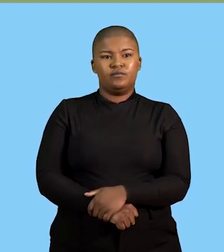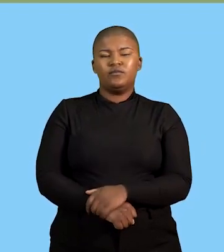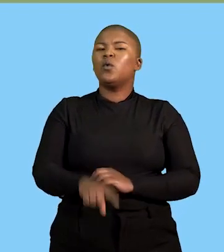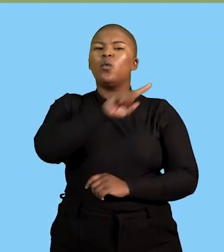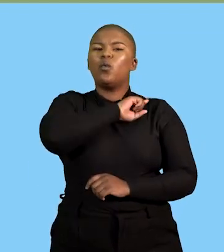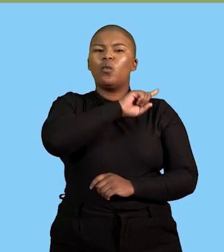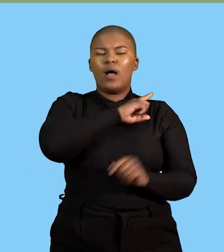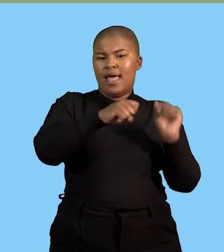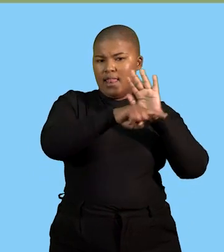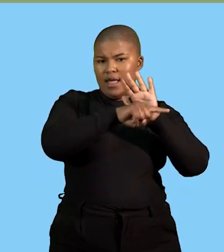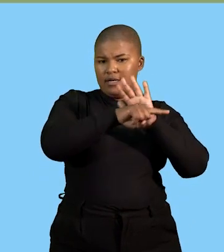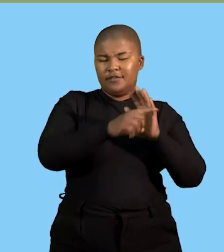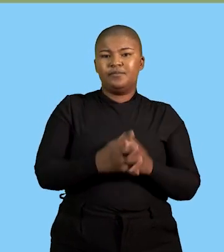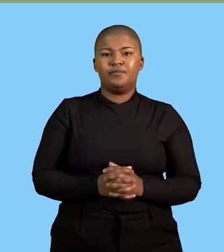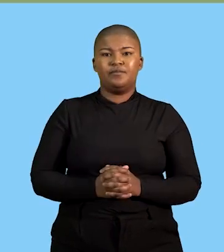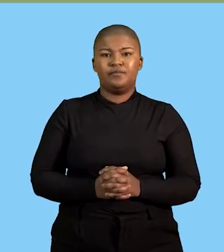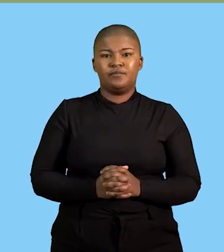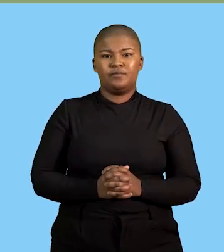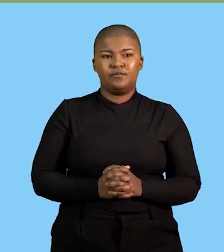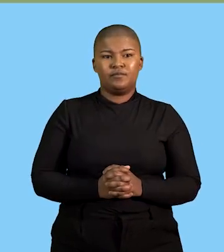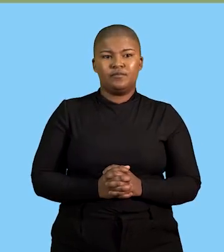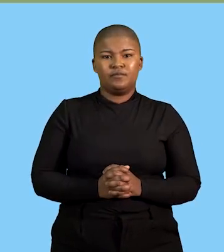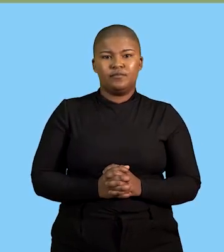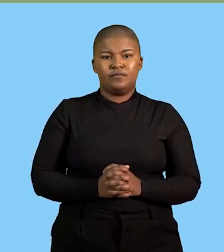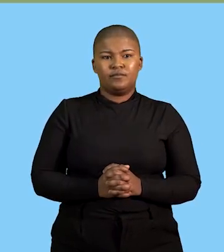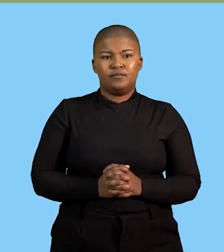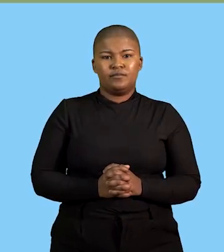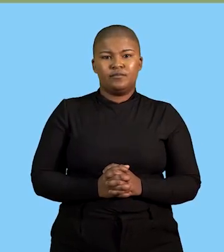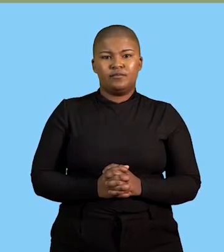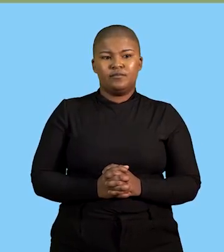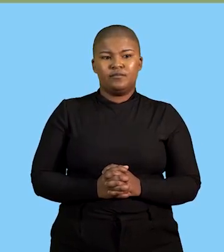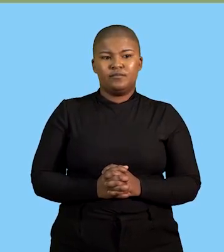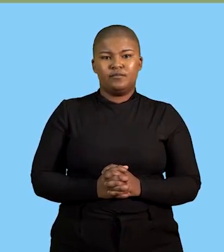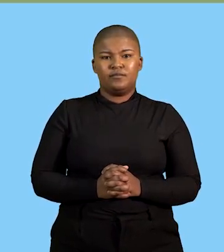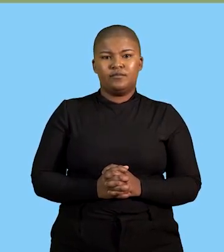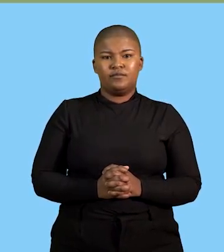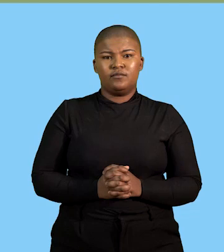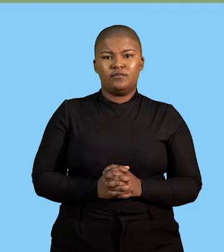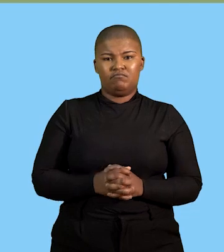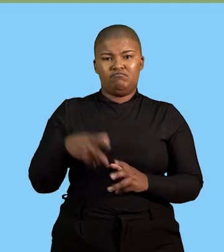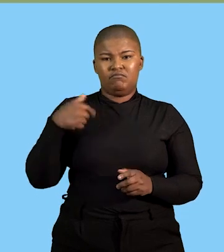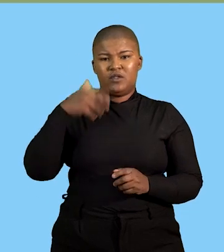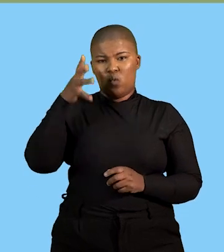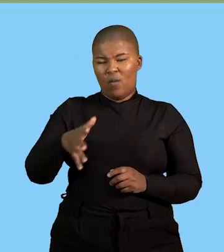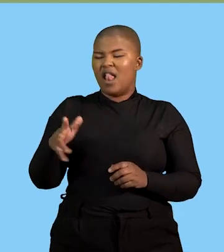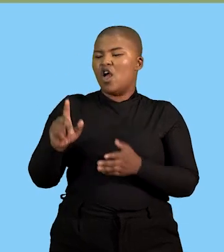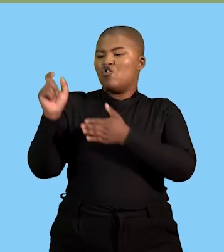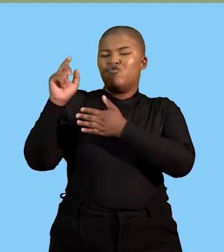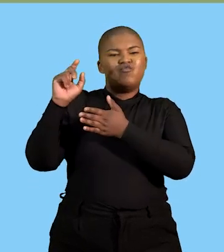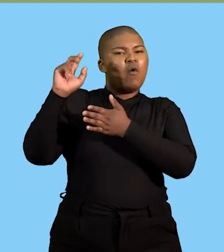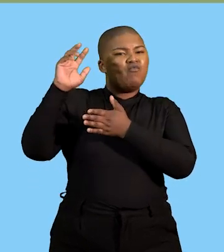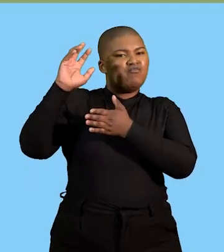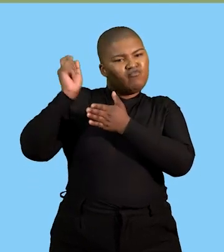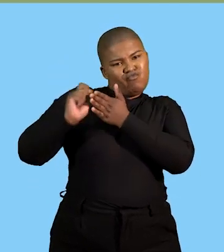Why are we saying that? Because I'll only focus on writing the key aspects, but you should